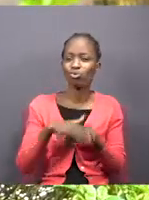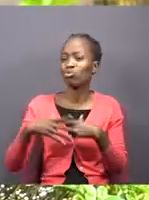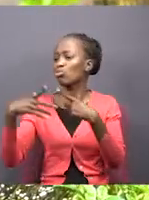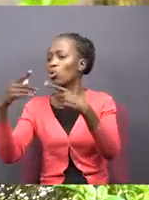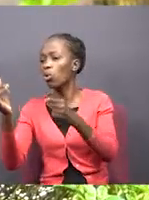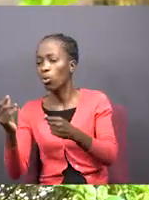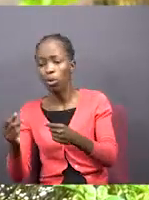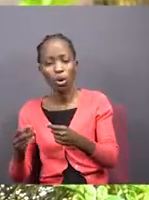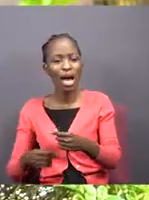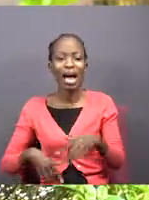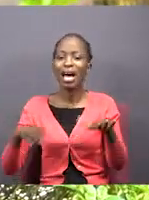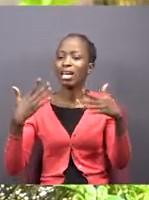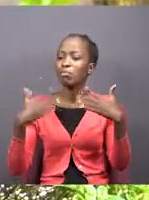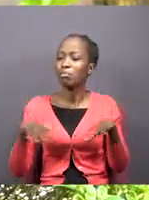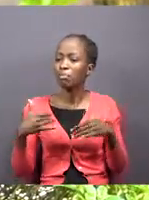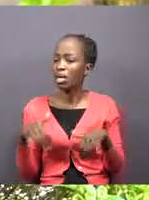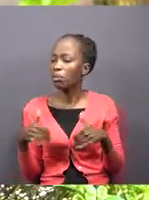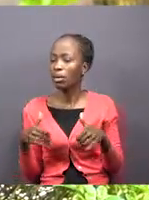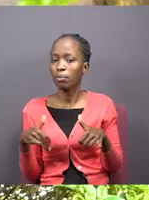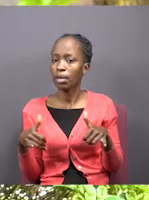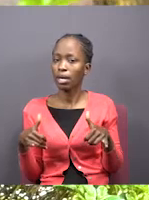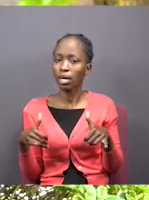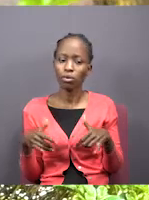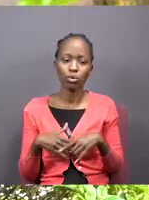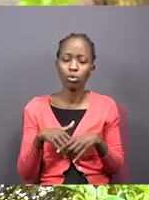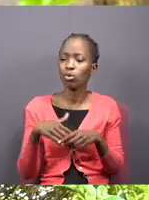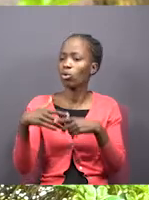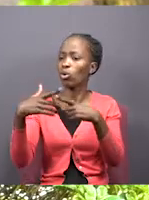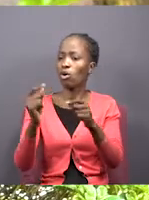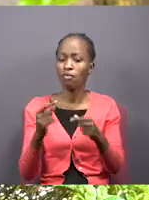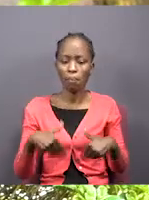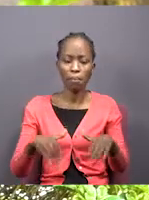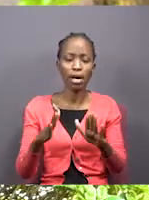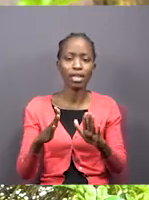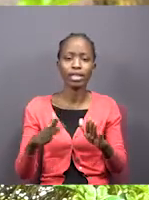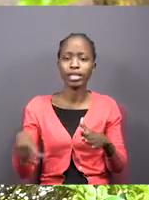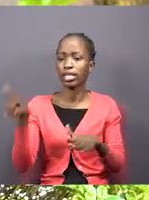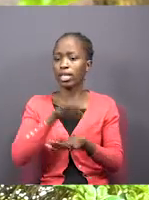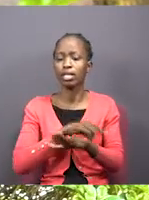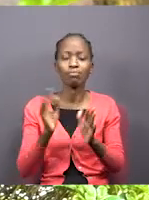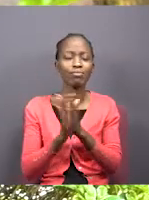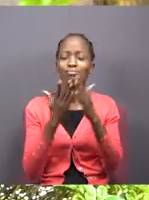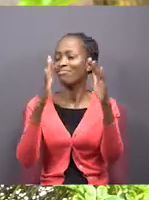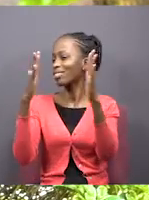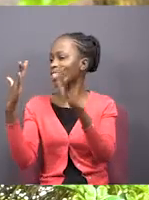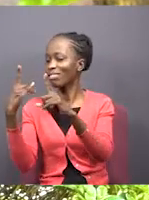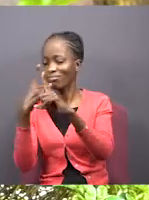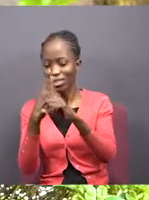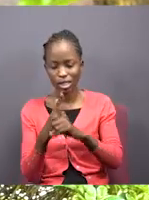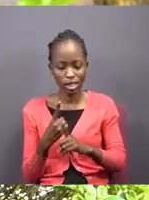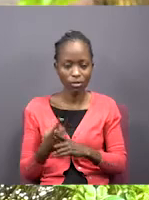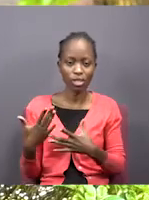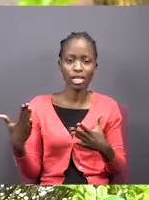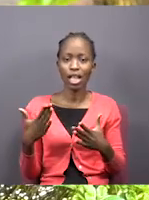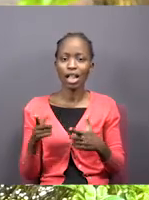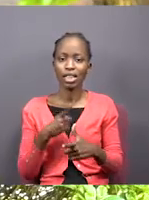go out with our friends and play like we were used to doing. We could go for birthdays and celebrations and ceremonies and meals,